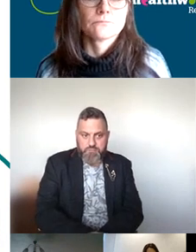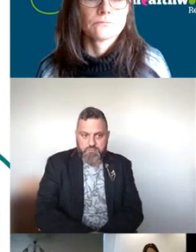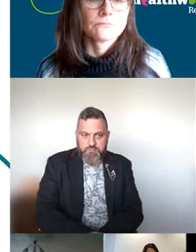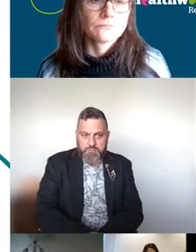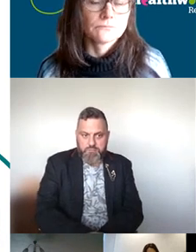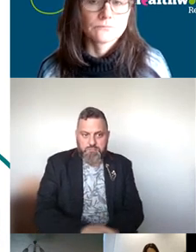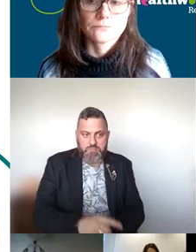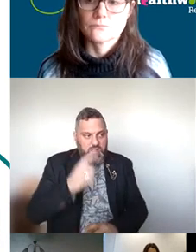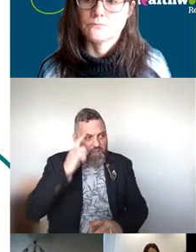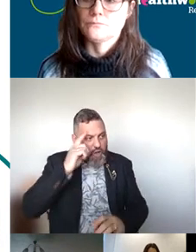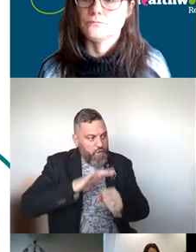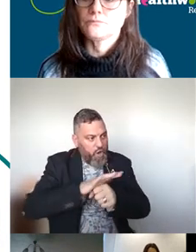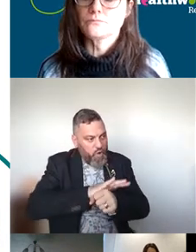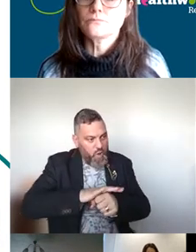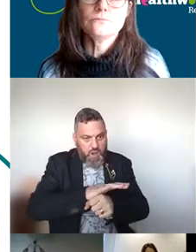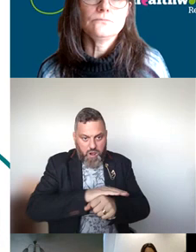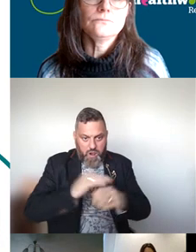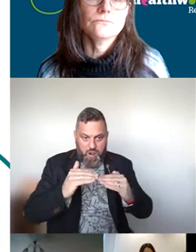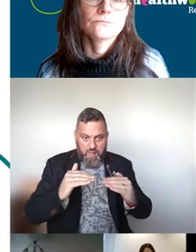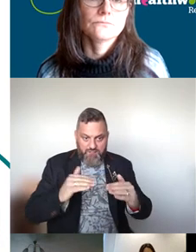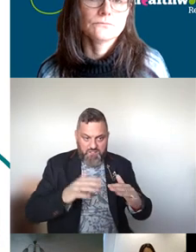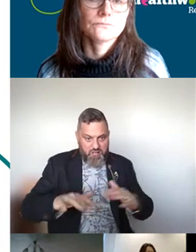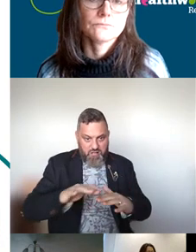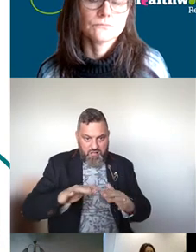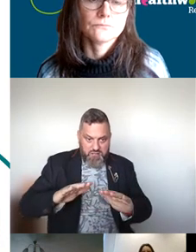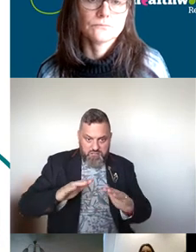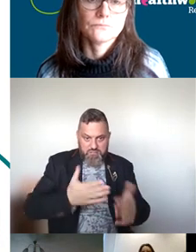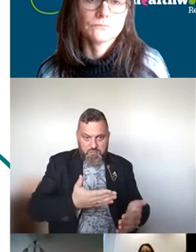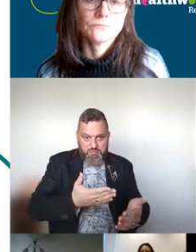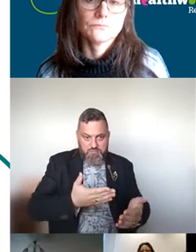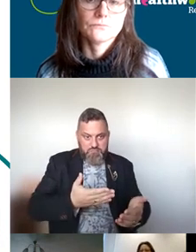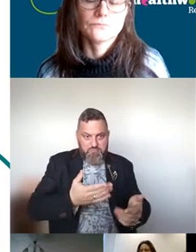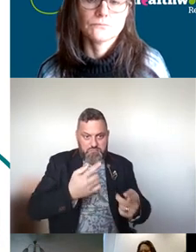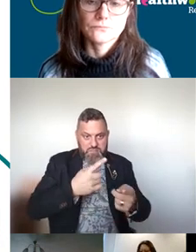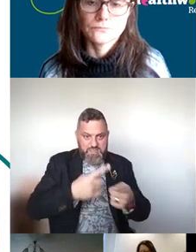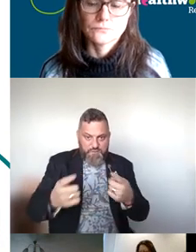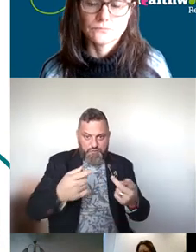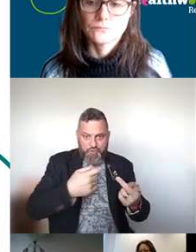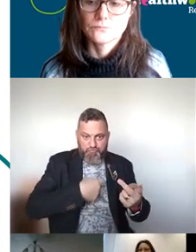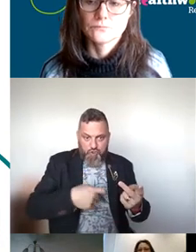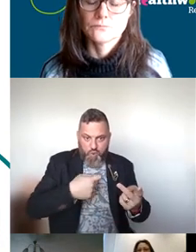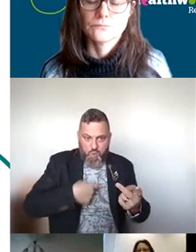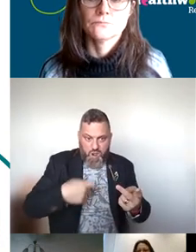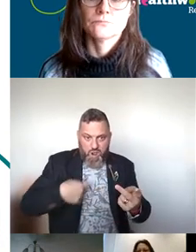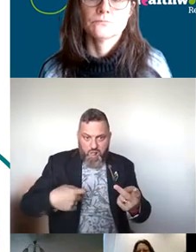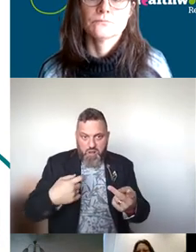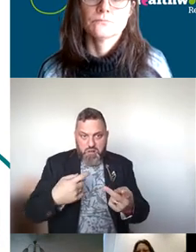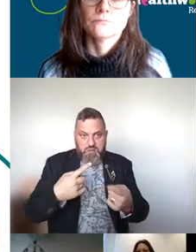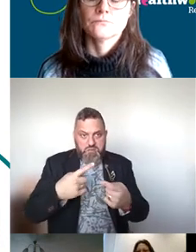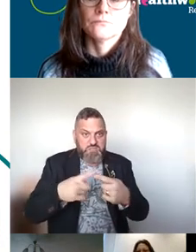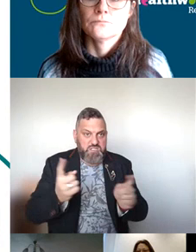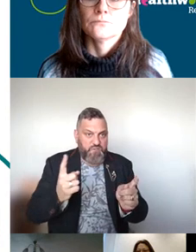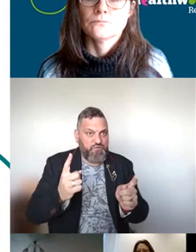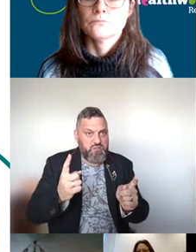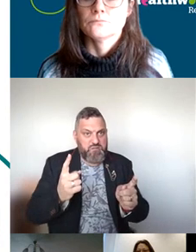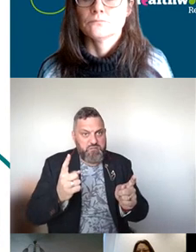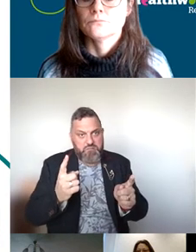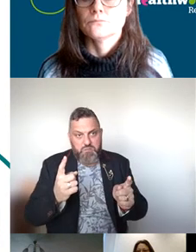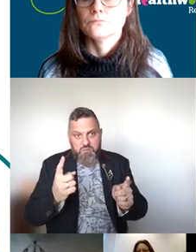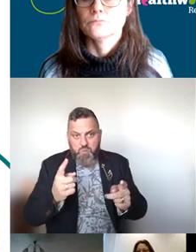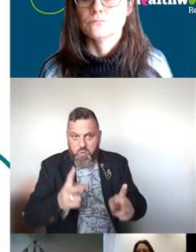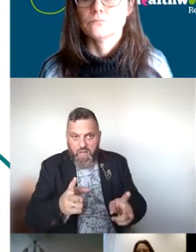very local level, and thinking about the different roles and avenues of support that